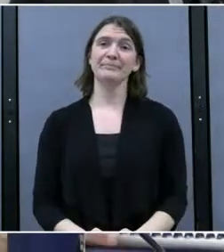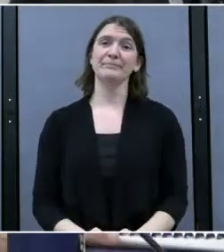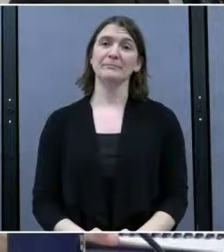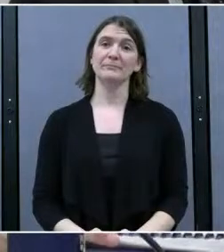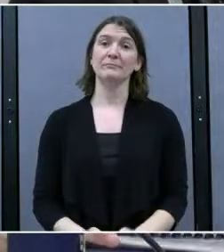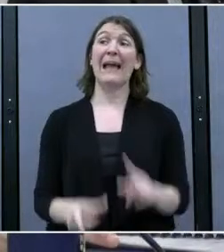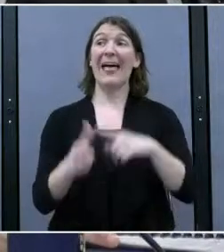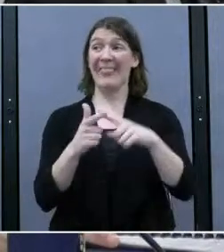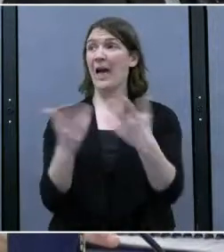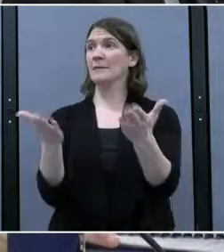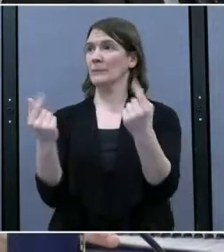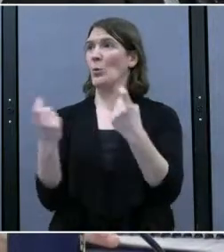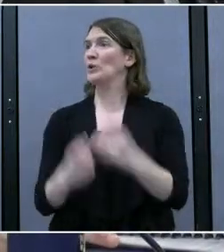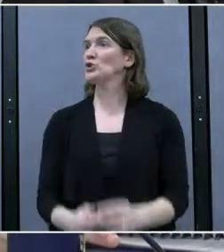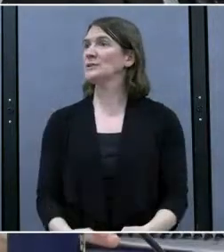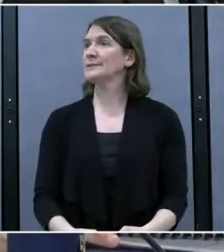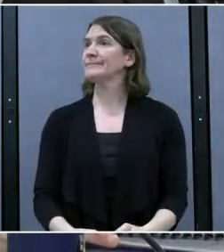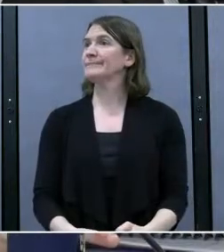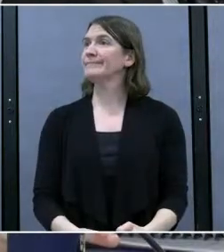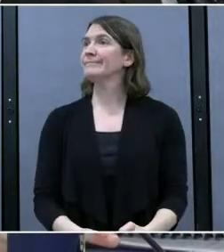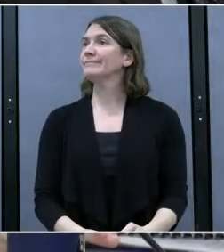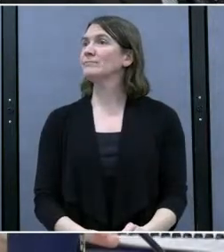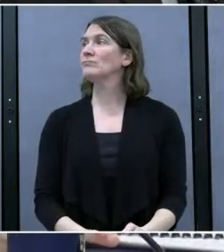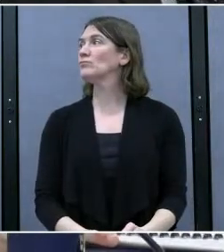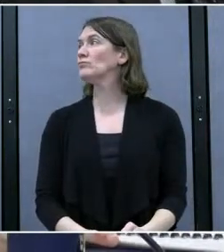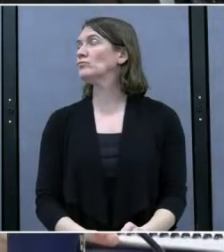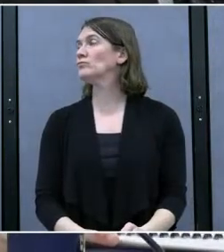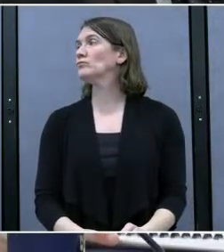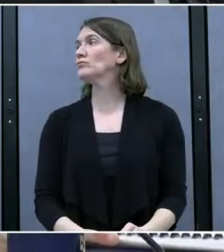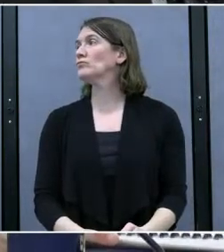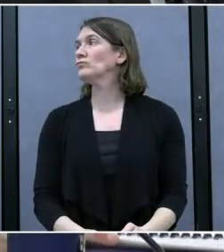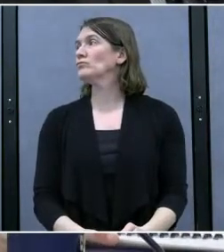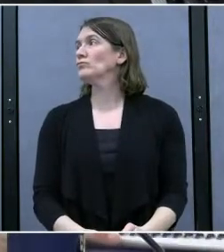then we'll take your questions. Okay, so